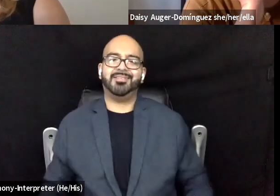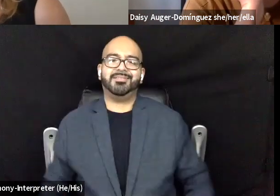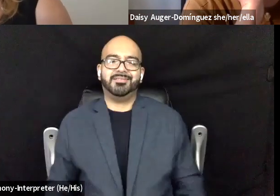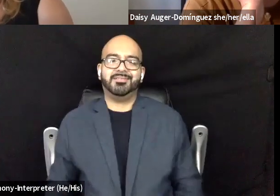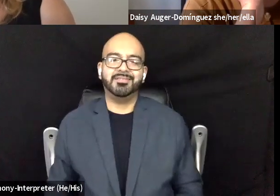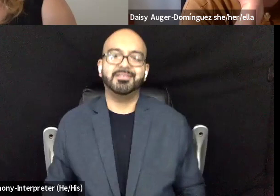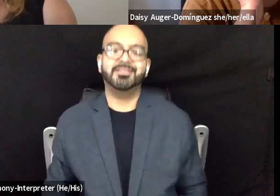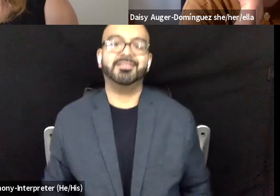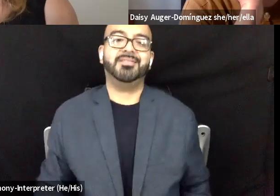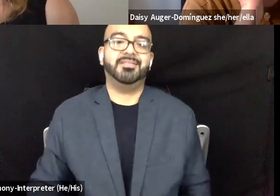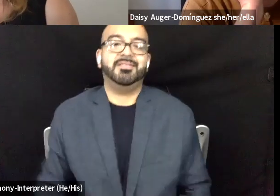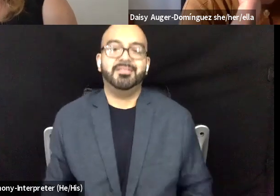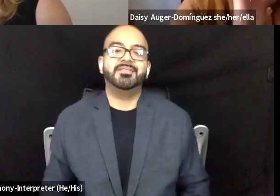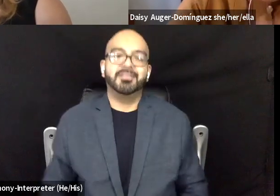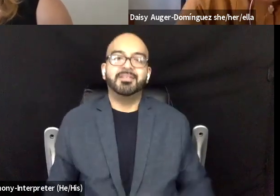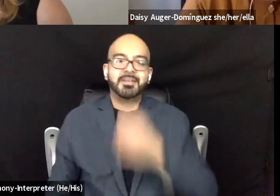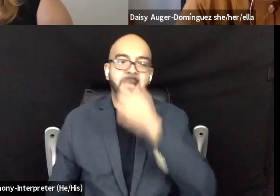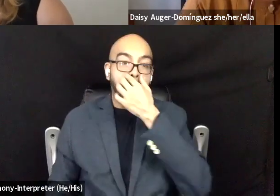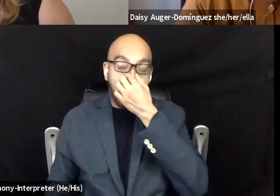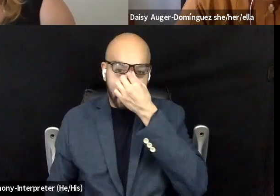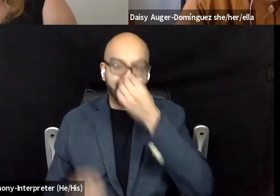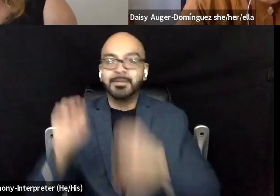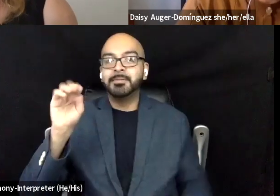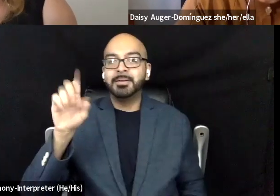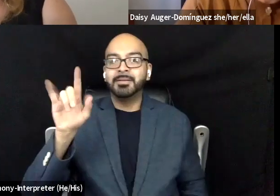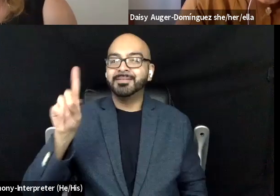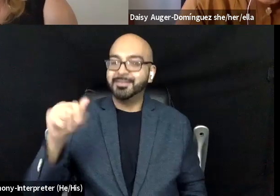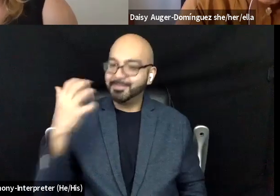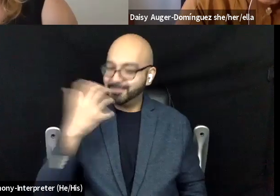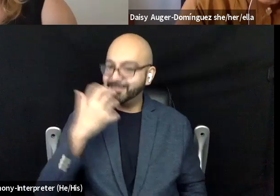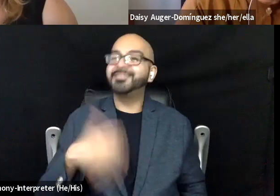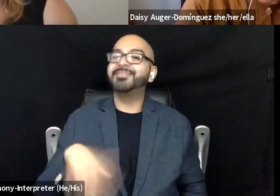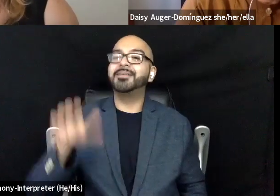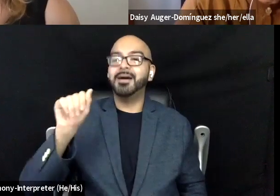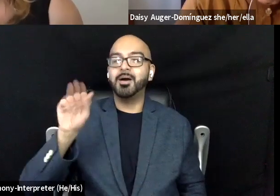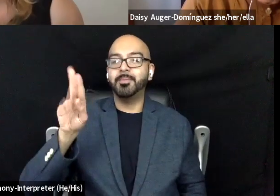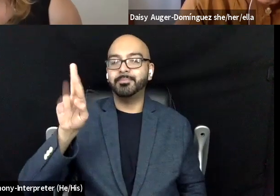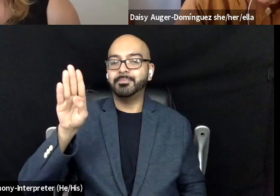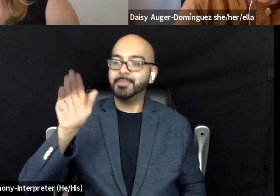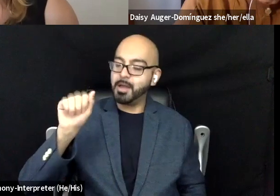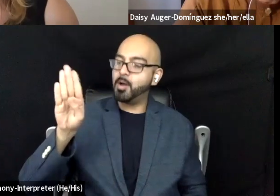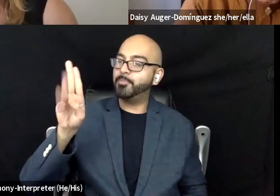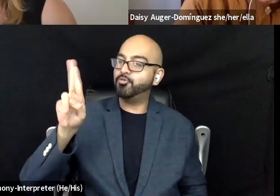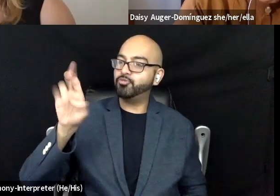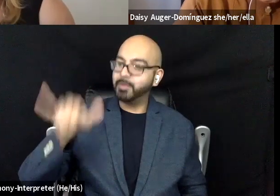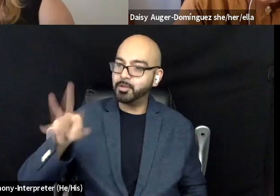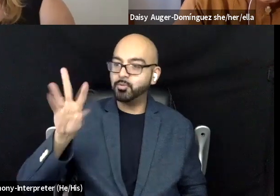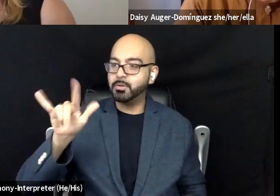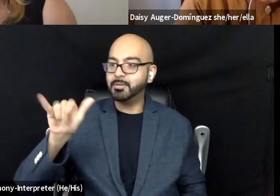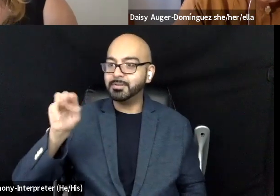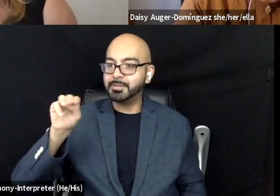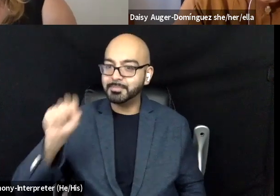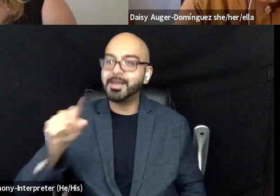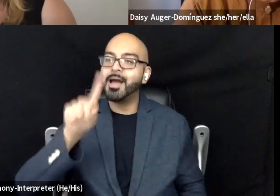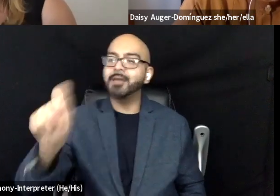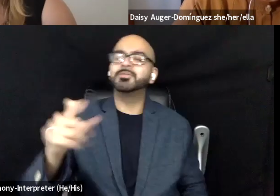Awesome. Aubrey Williams asks, what and or who has helped you hone in on your power and